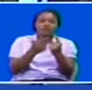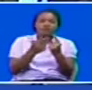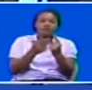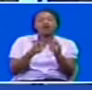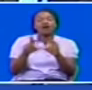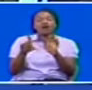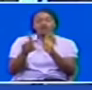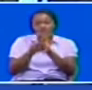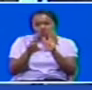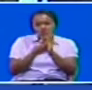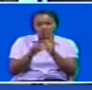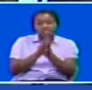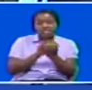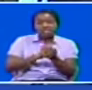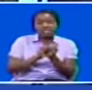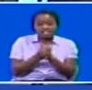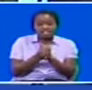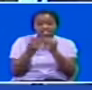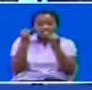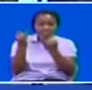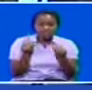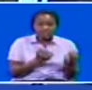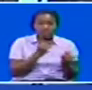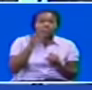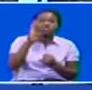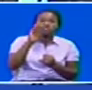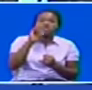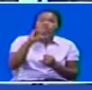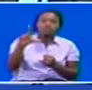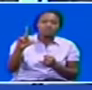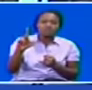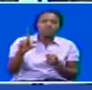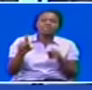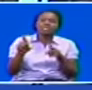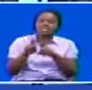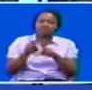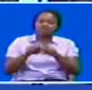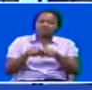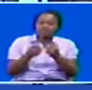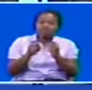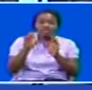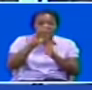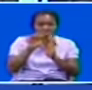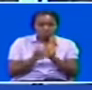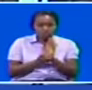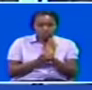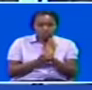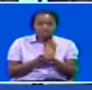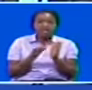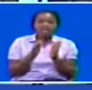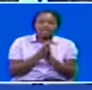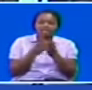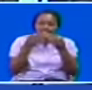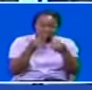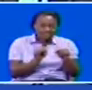of amendments that ought to be introduced in that bill is, of course, a violation of the Constitution. And he is trying